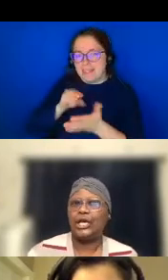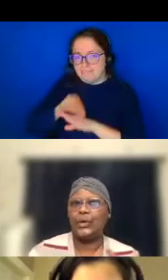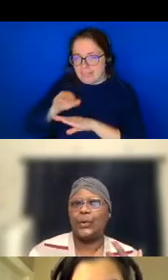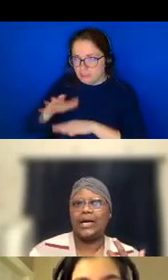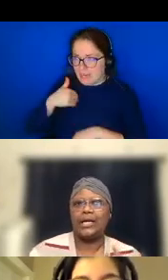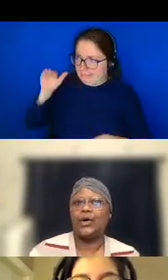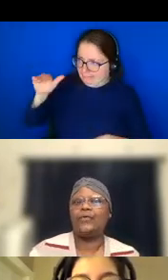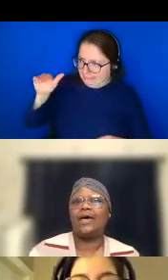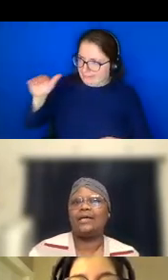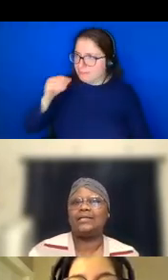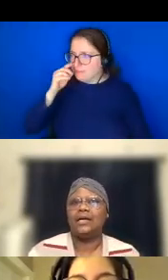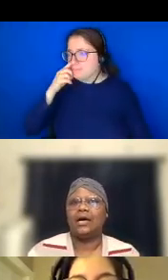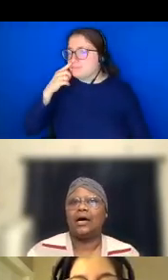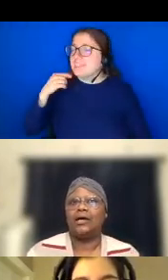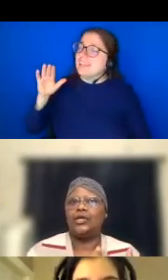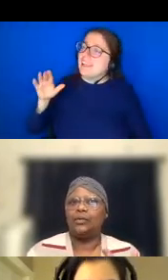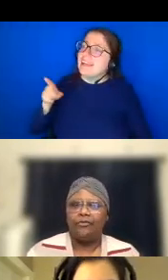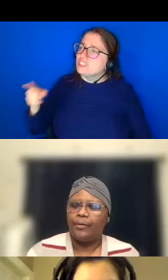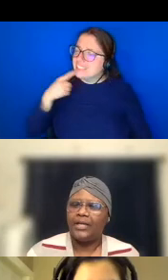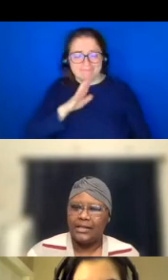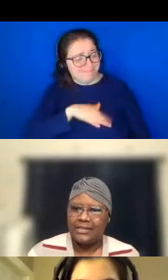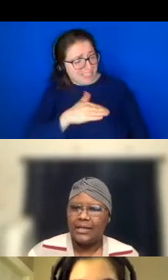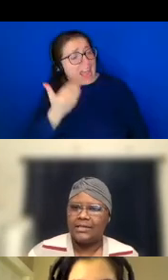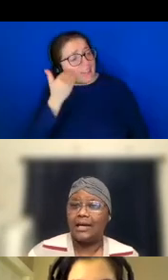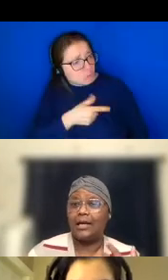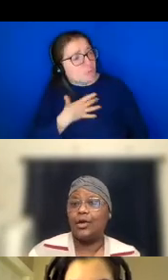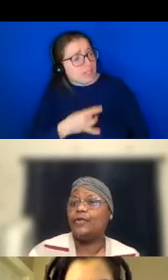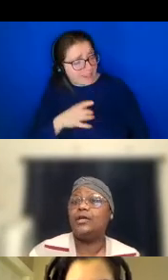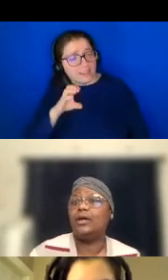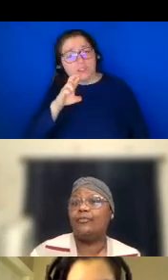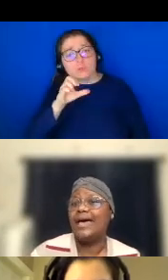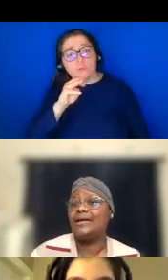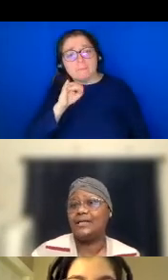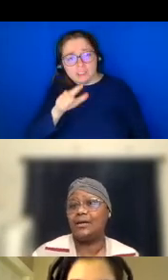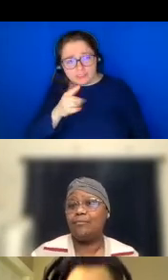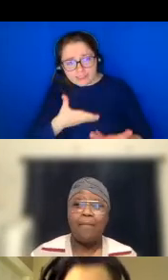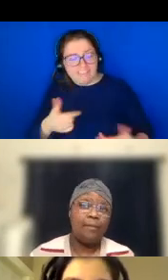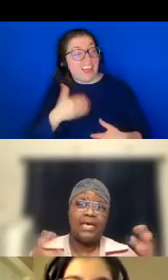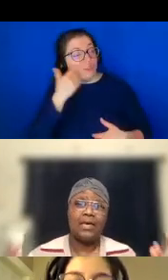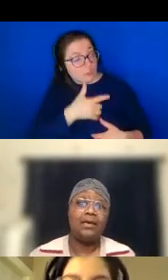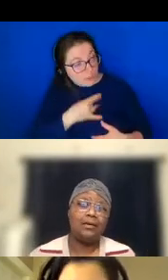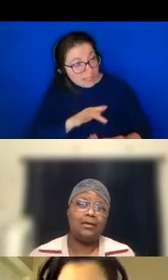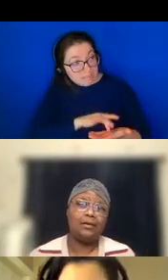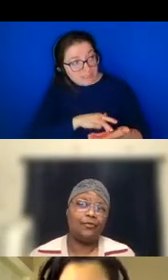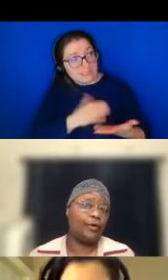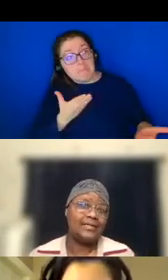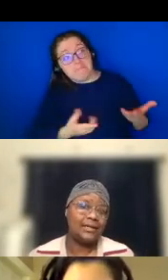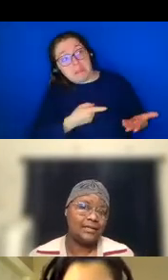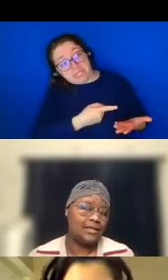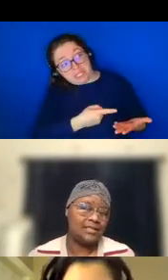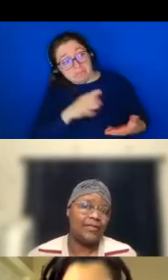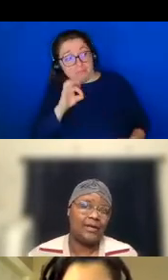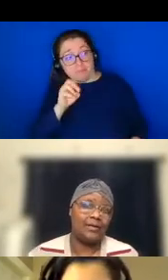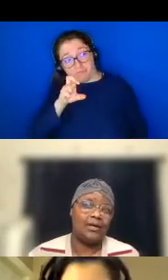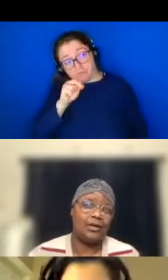me, I know that you love criminalistics, and I know that you love medicine. Maybe forensics